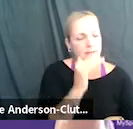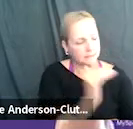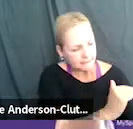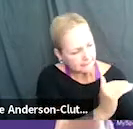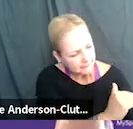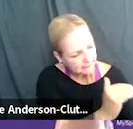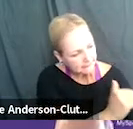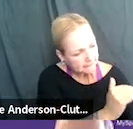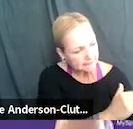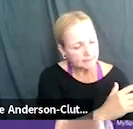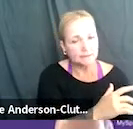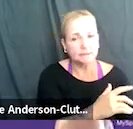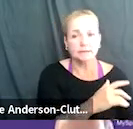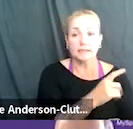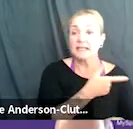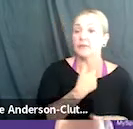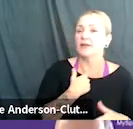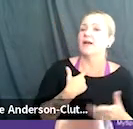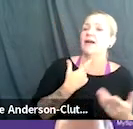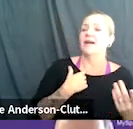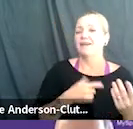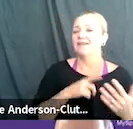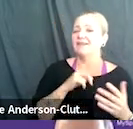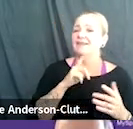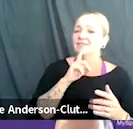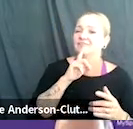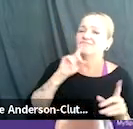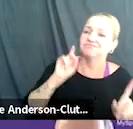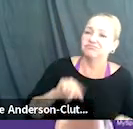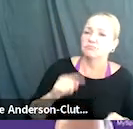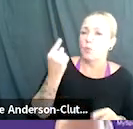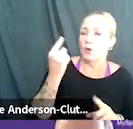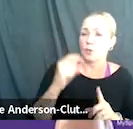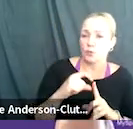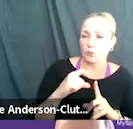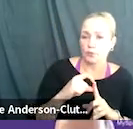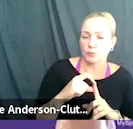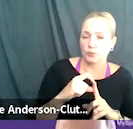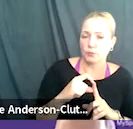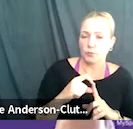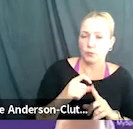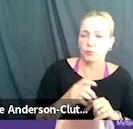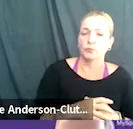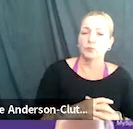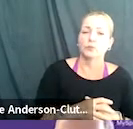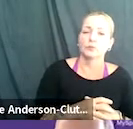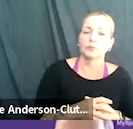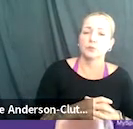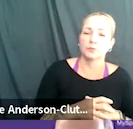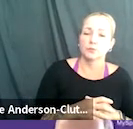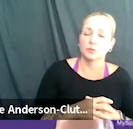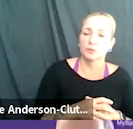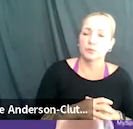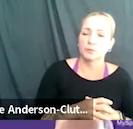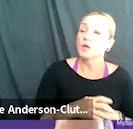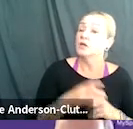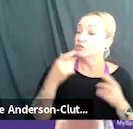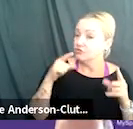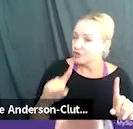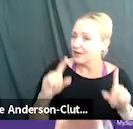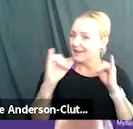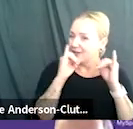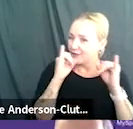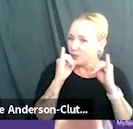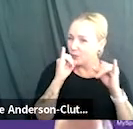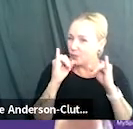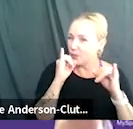containers. And he took the spoon, but it needed prompting exactly as I